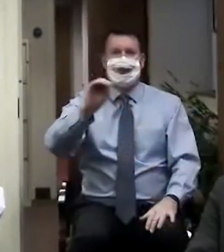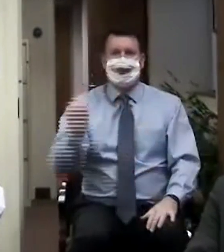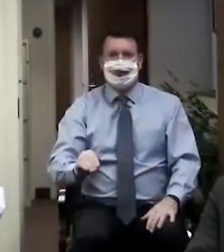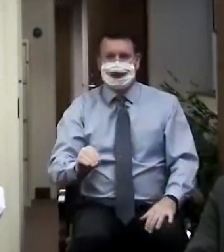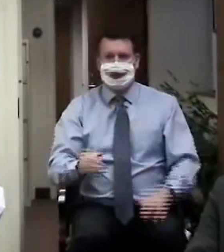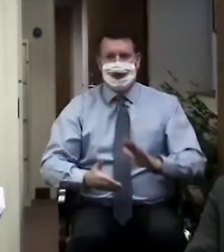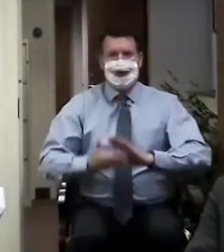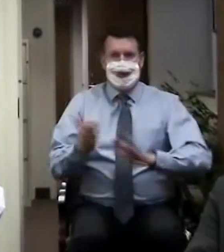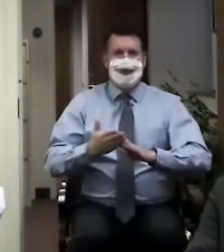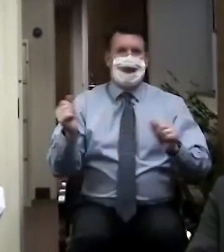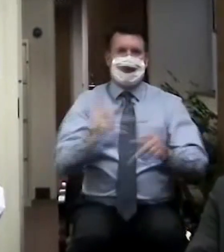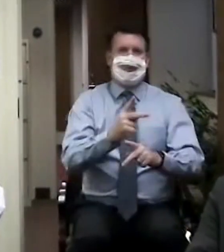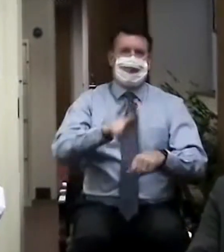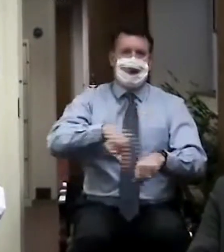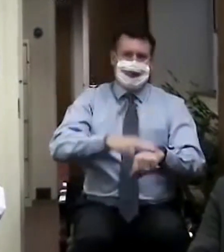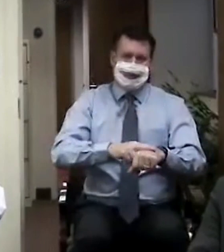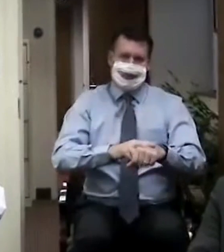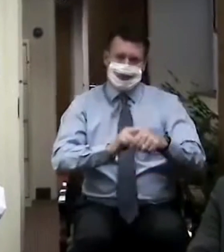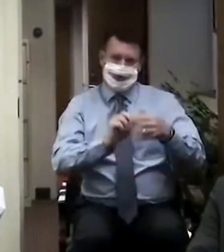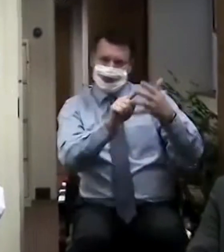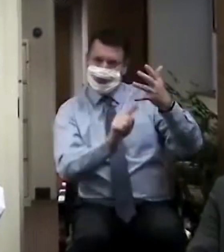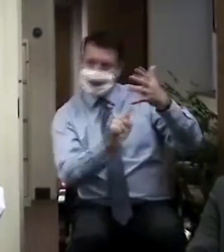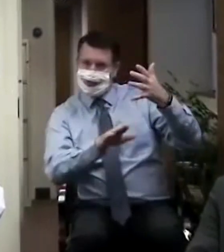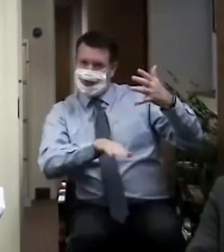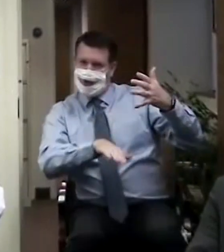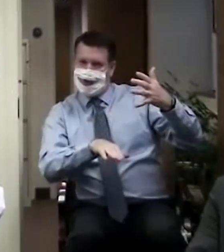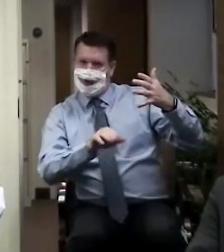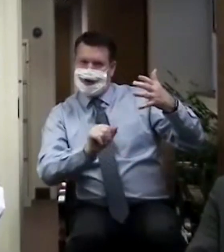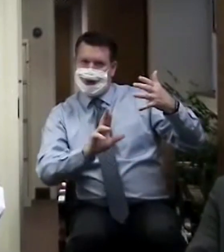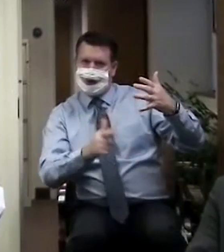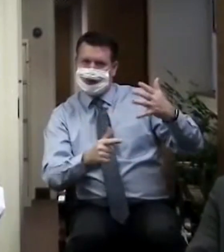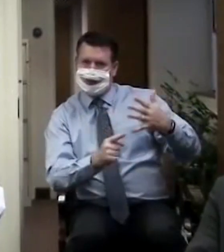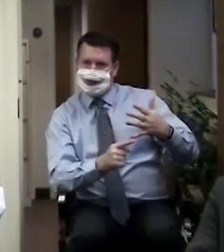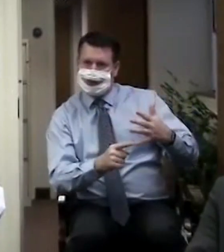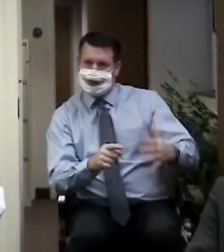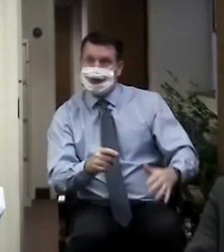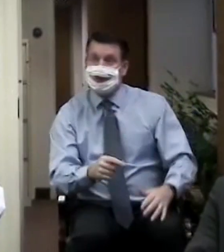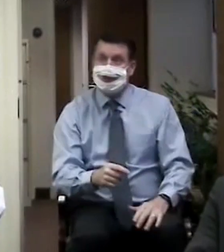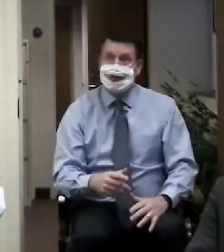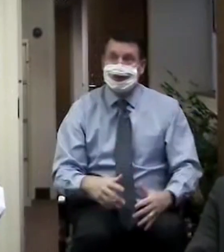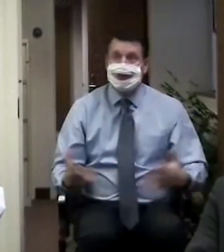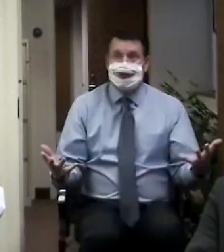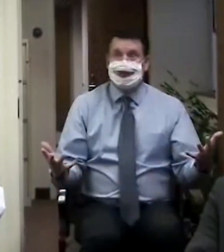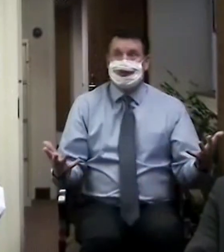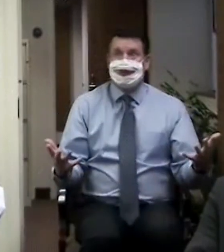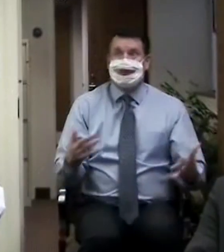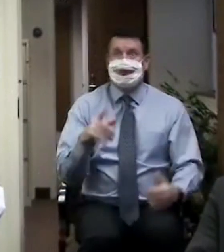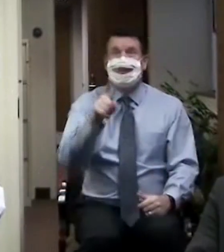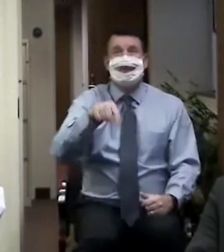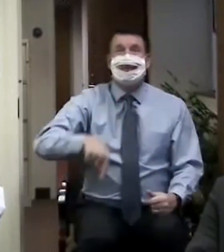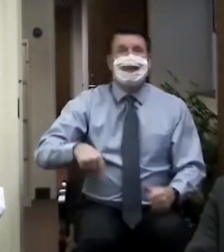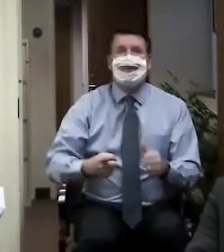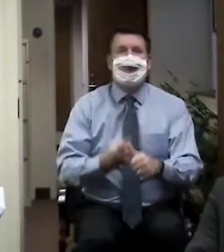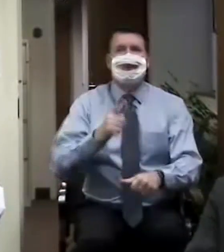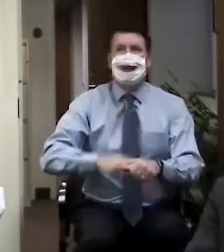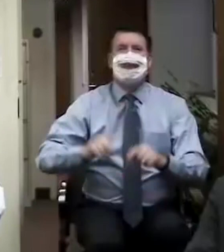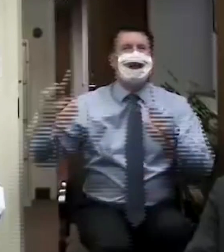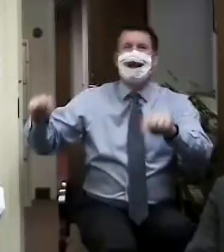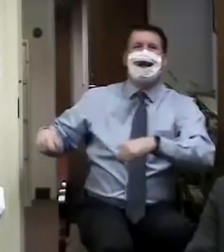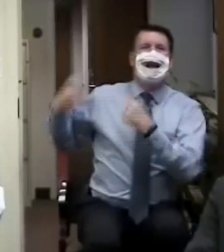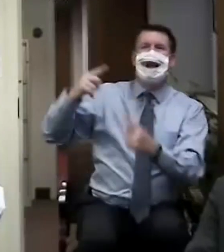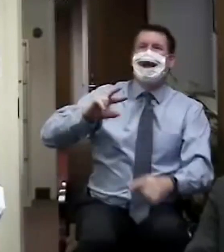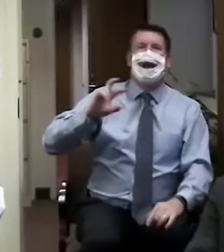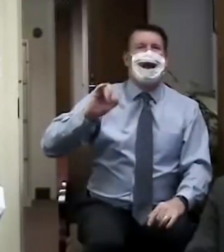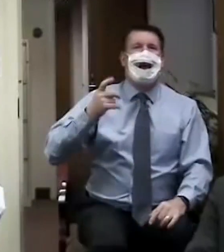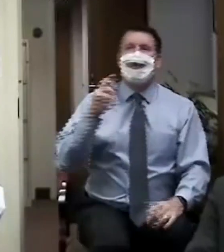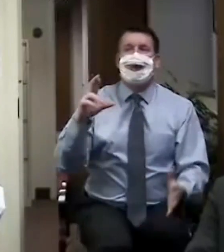is unprecedented times, so we don't really know specifically what's going to happen over the next few months. Whatever happens with COVID-19